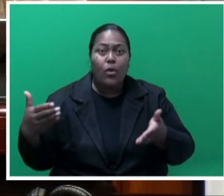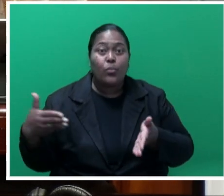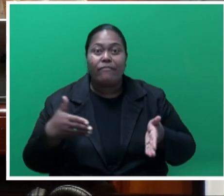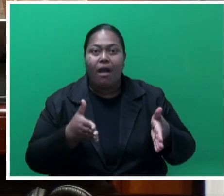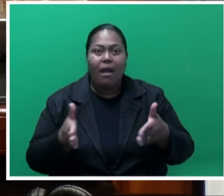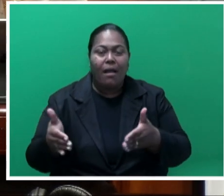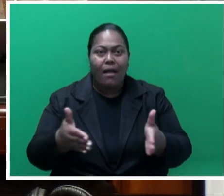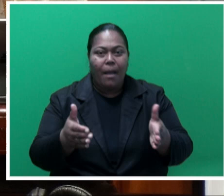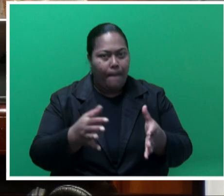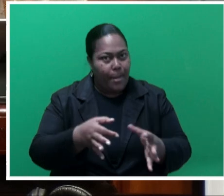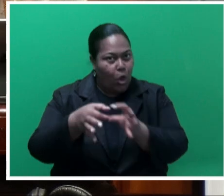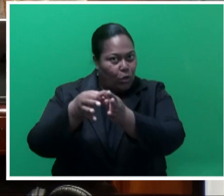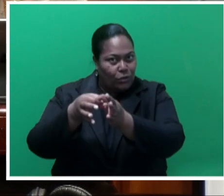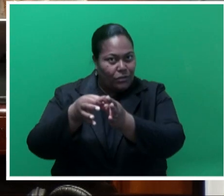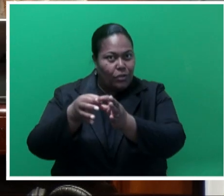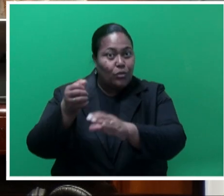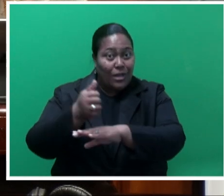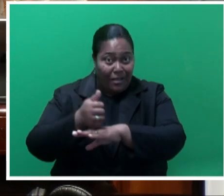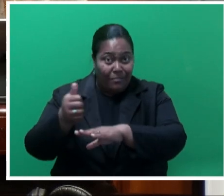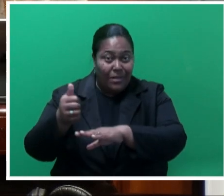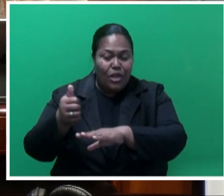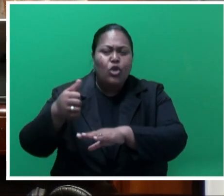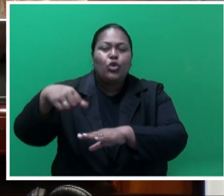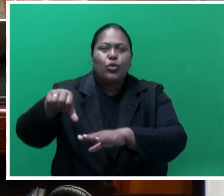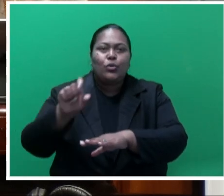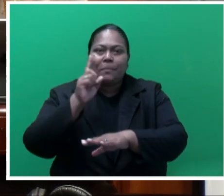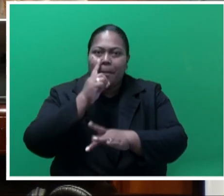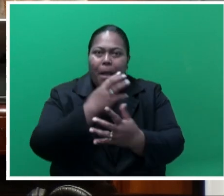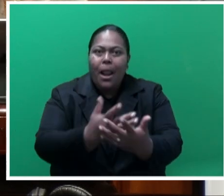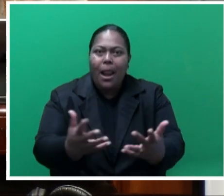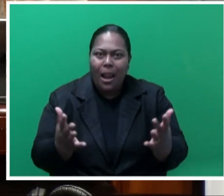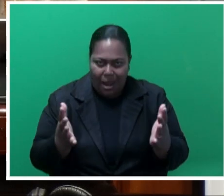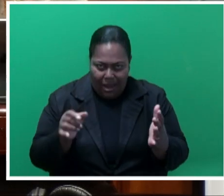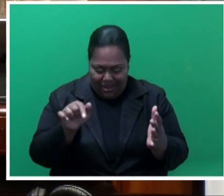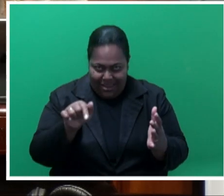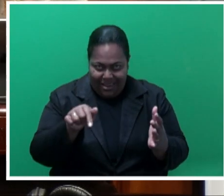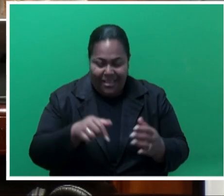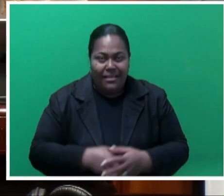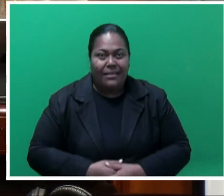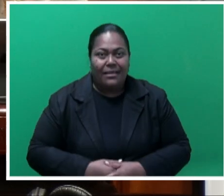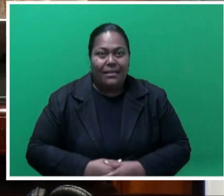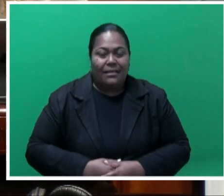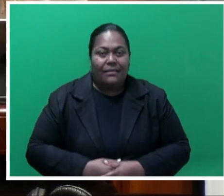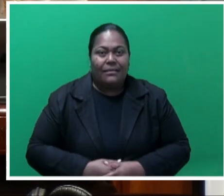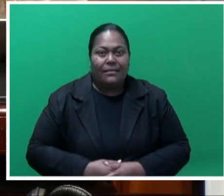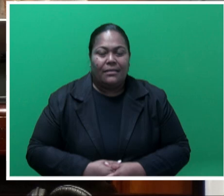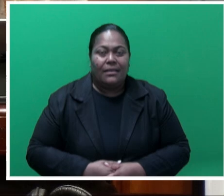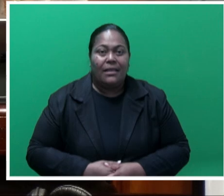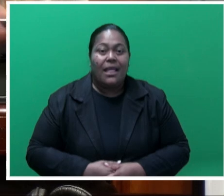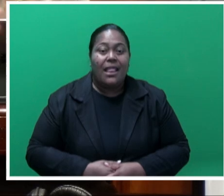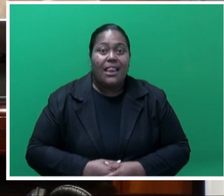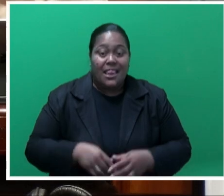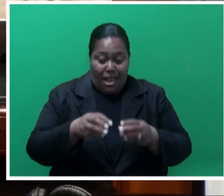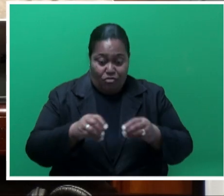belongs to the state for public use, the catchment dry areas